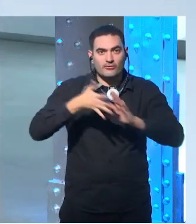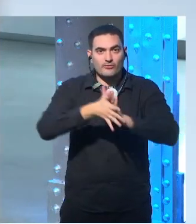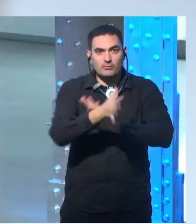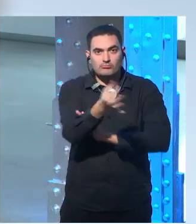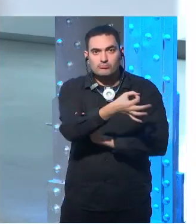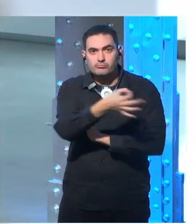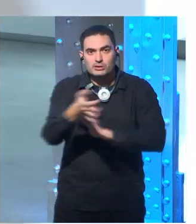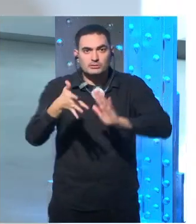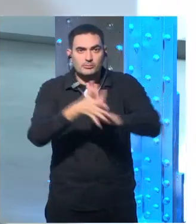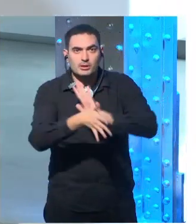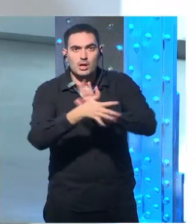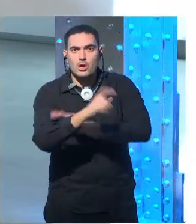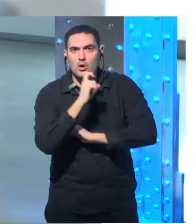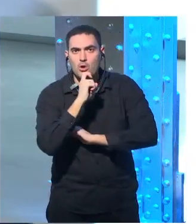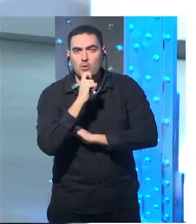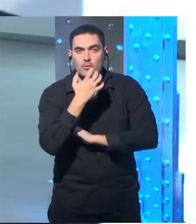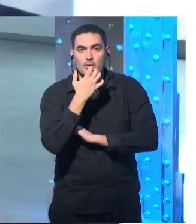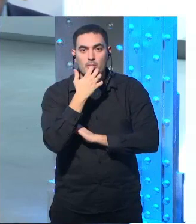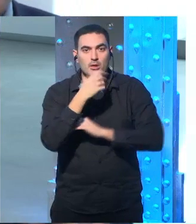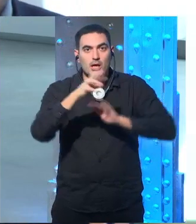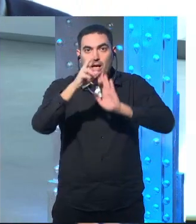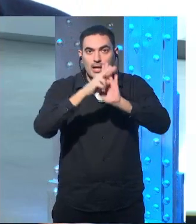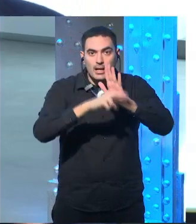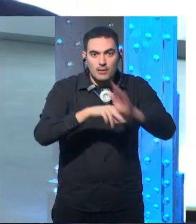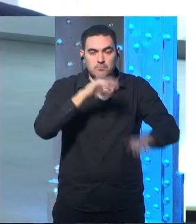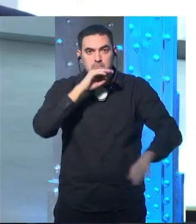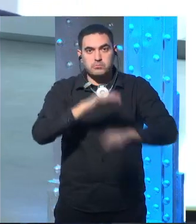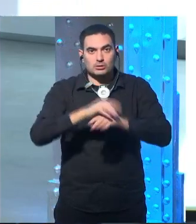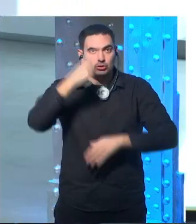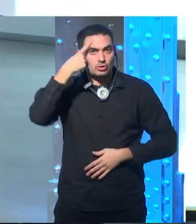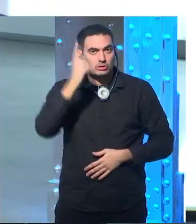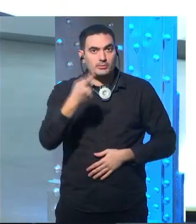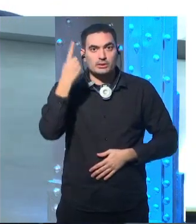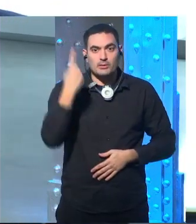don't know the rules for it. In fact, artists